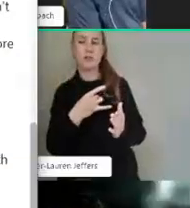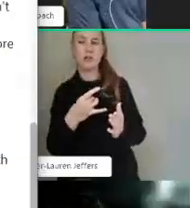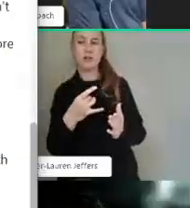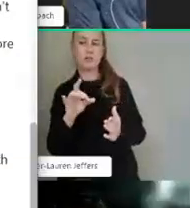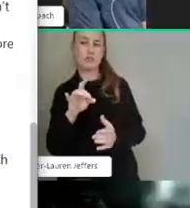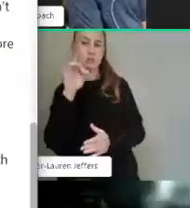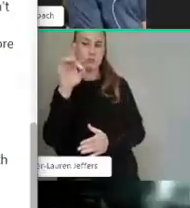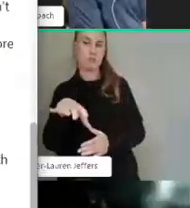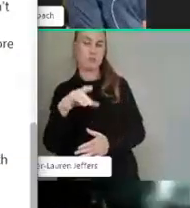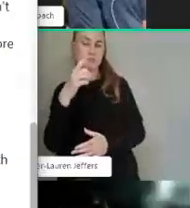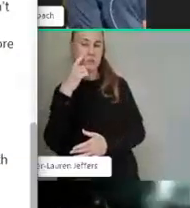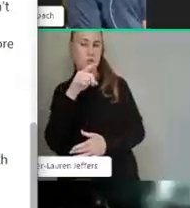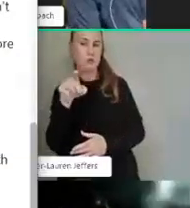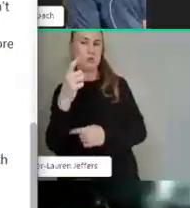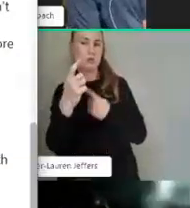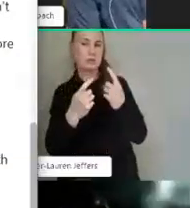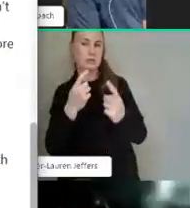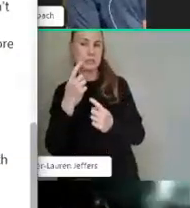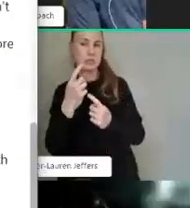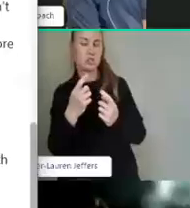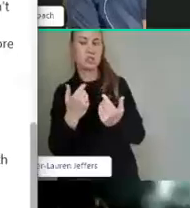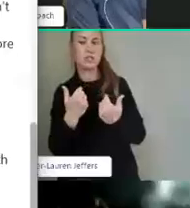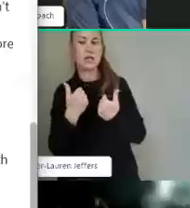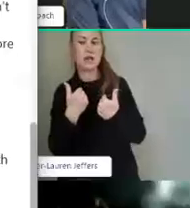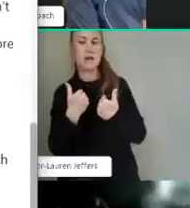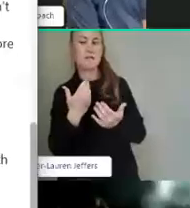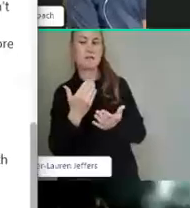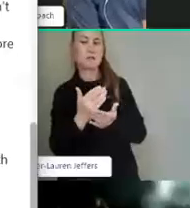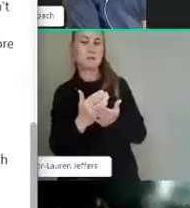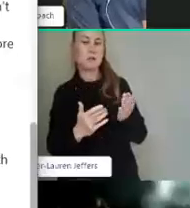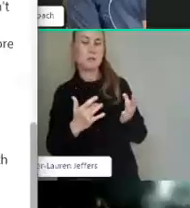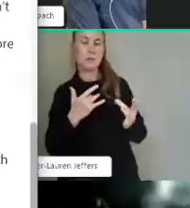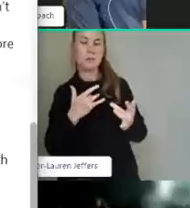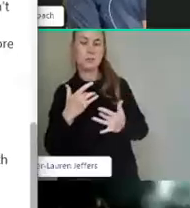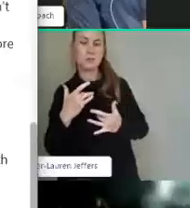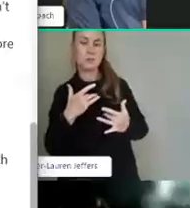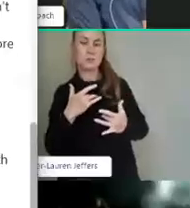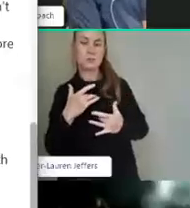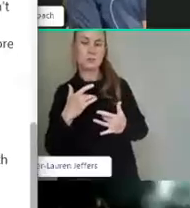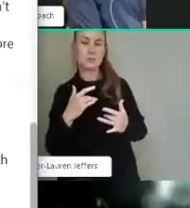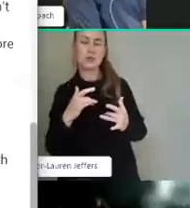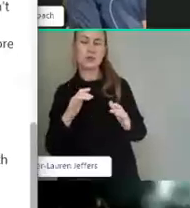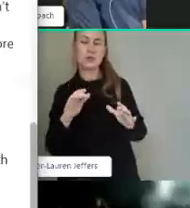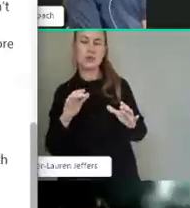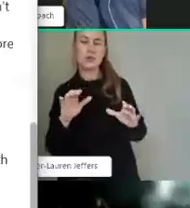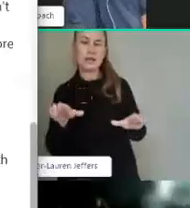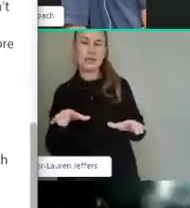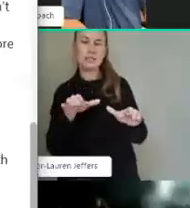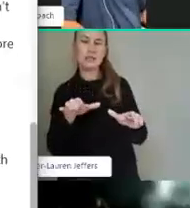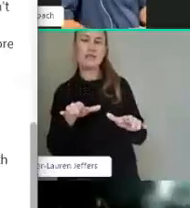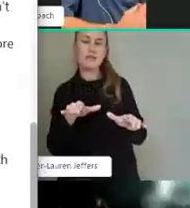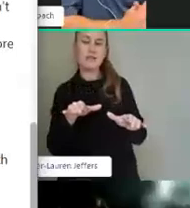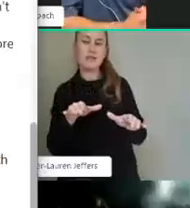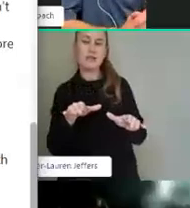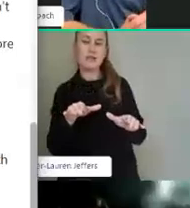on the table for consideration. I have some concerns that the amount of activity you have to undertake